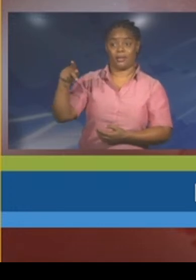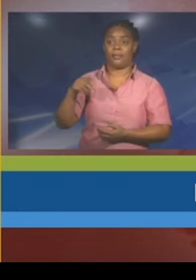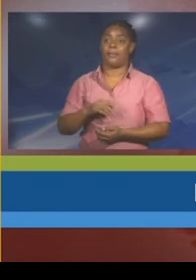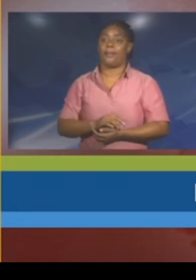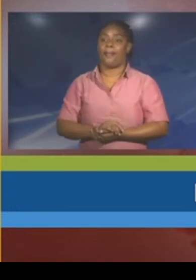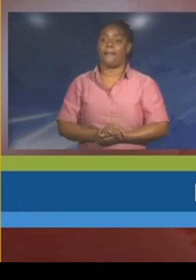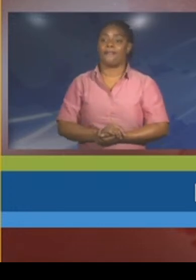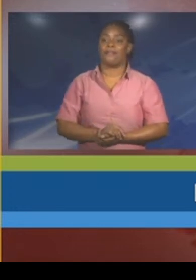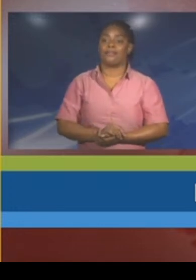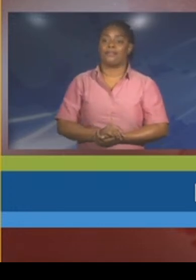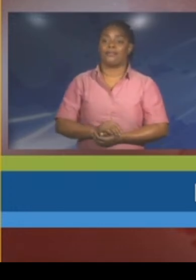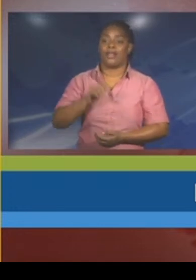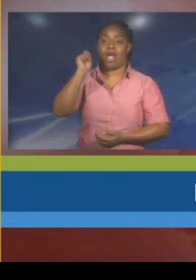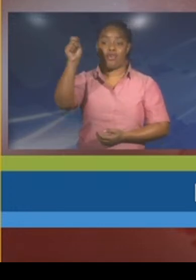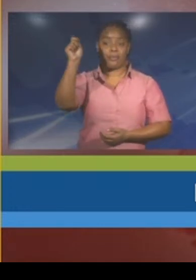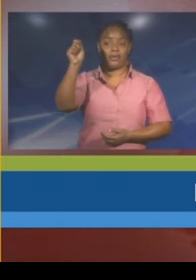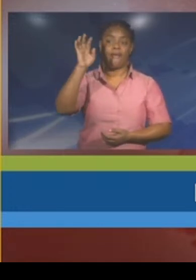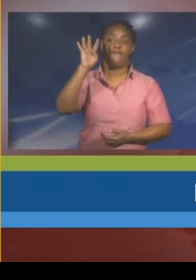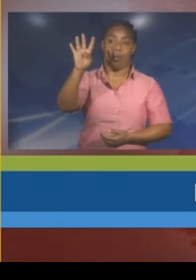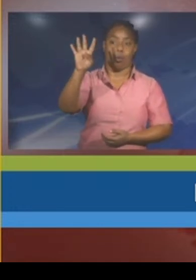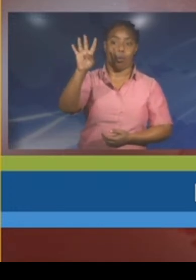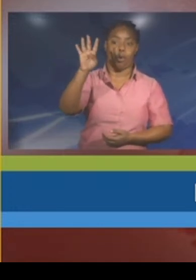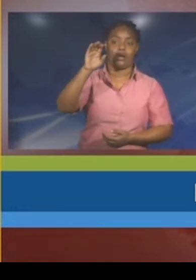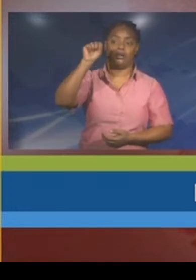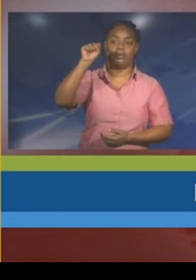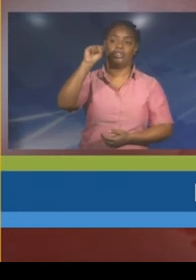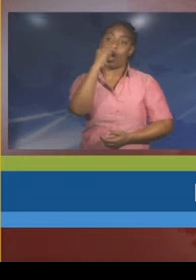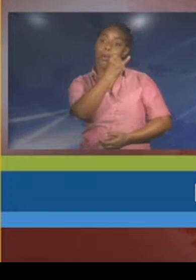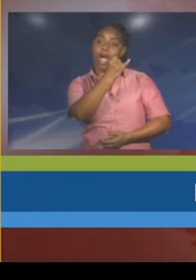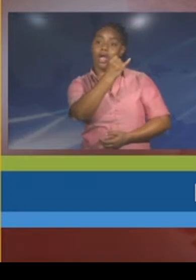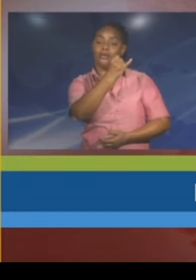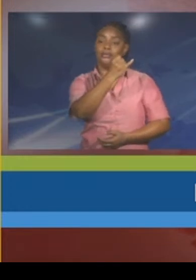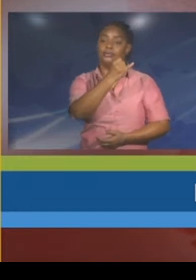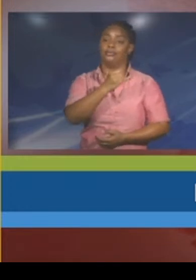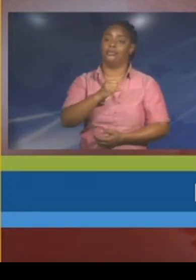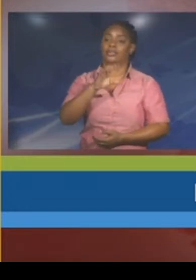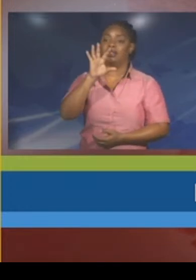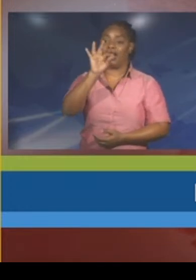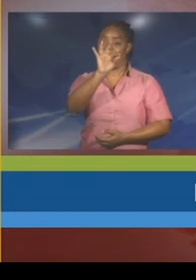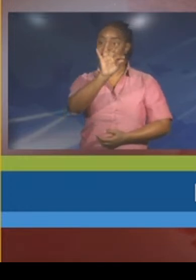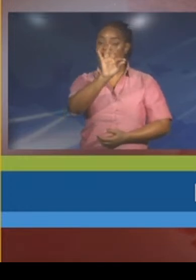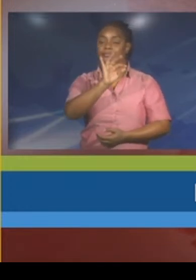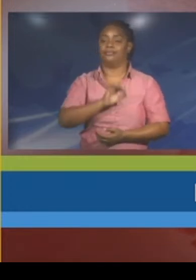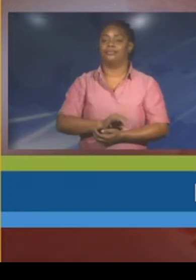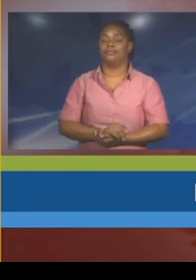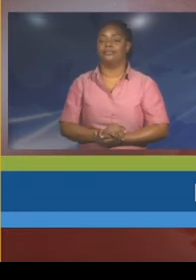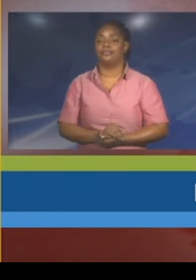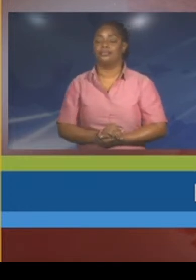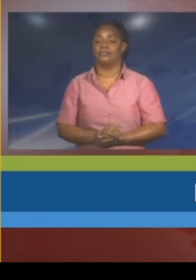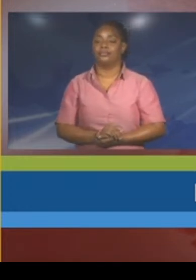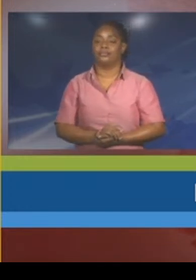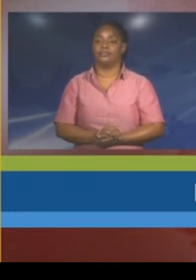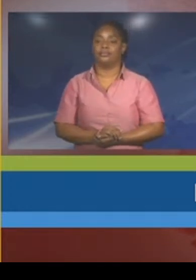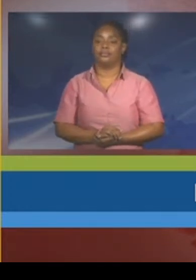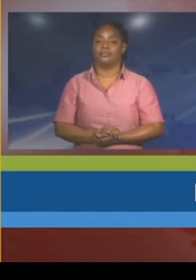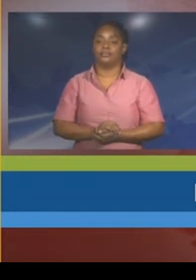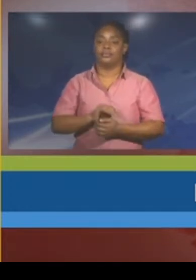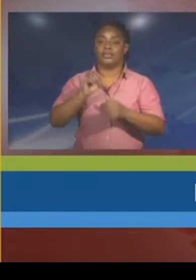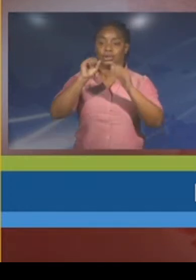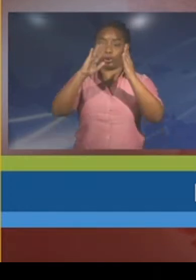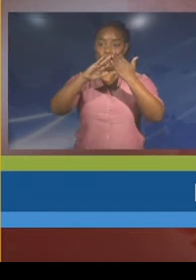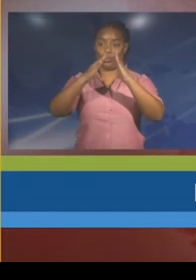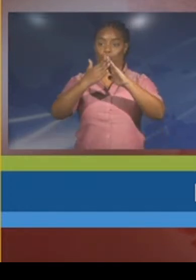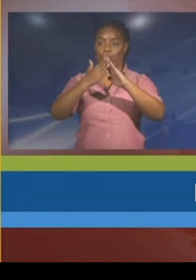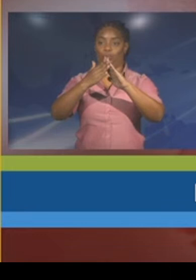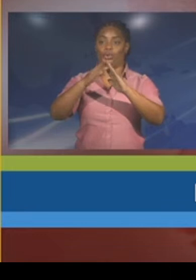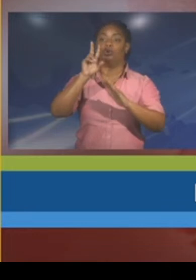Hospital, 7, St. James Medical Complex, 7, Scarborough Regional Hospital, Fort King George, 8, Scarborough General Hospital at Signal Hill,